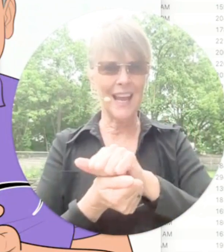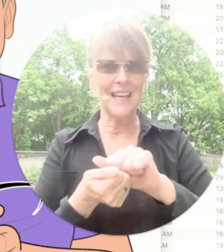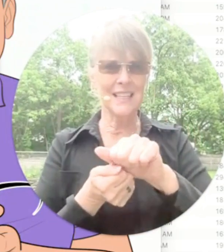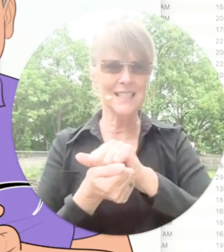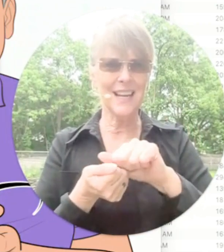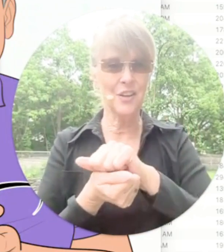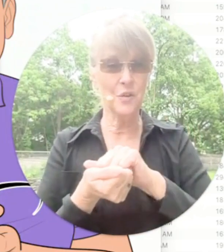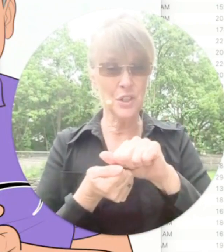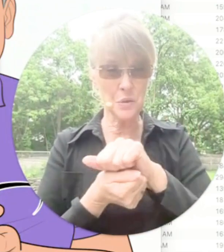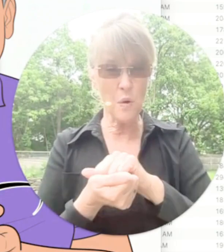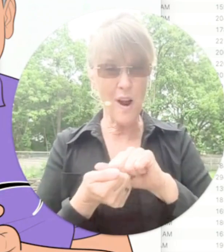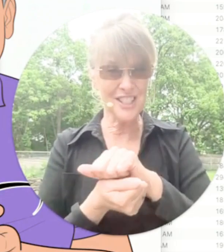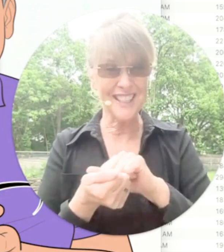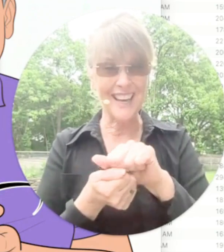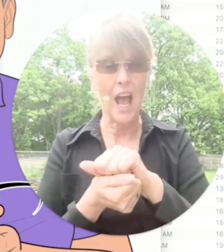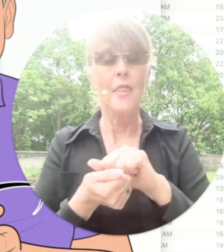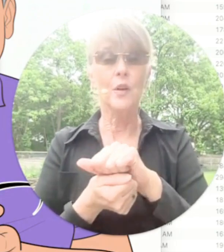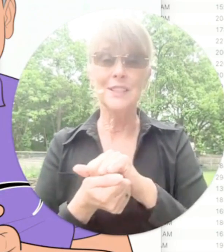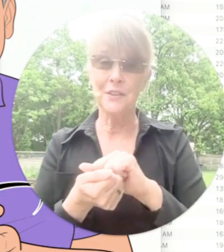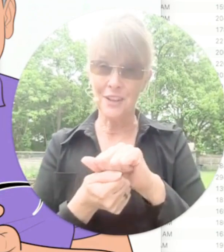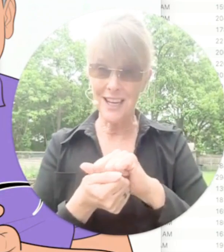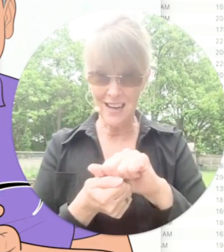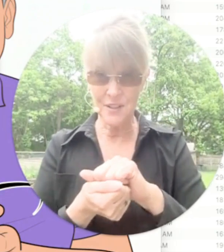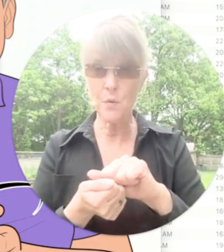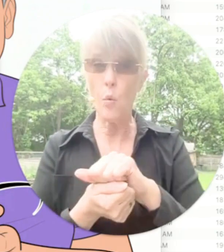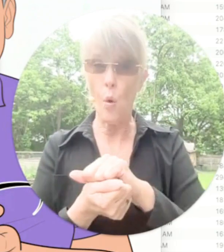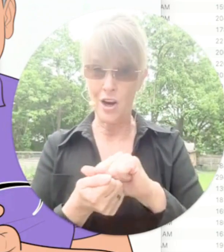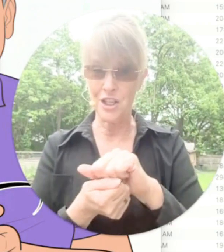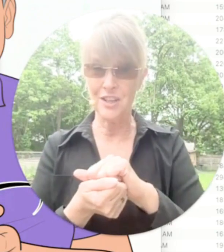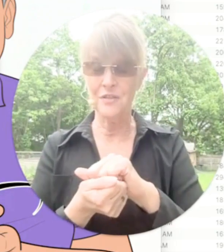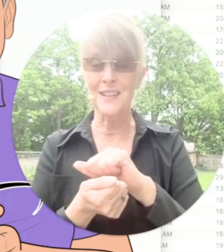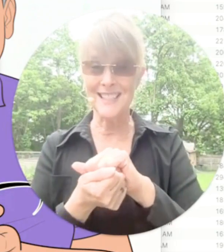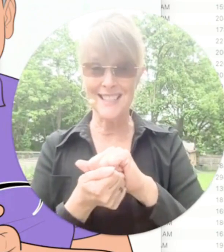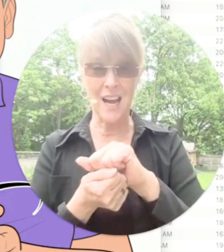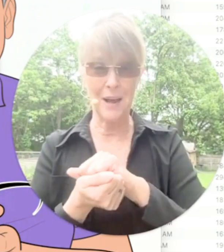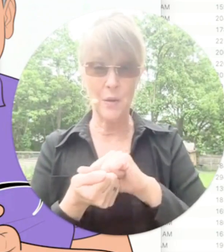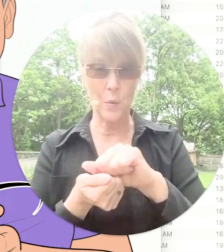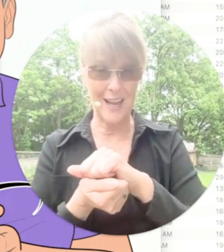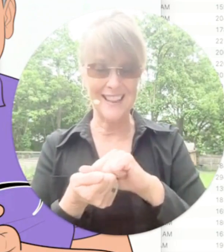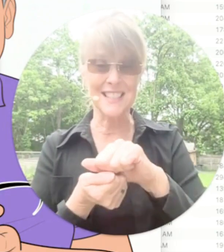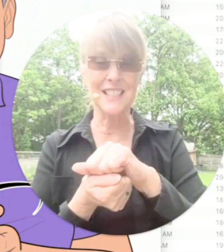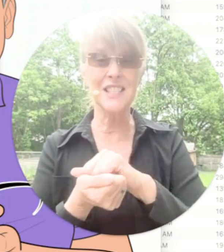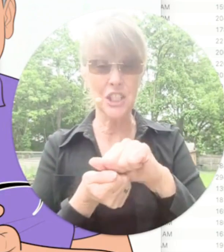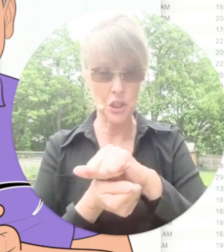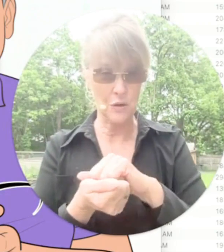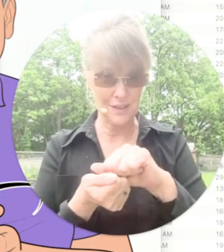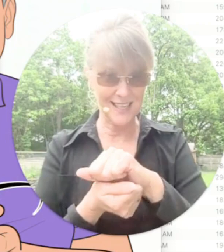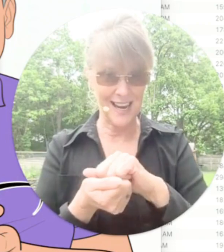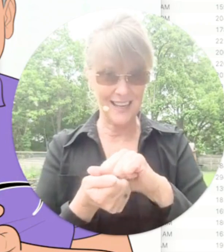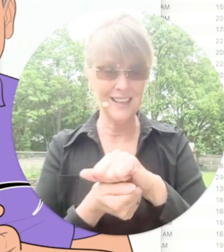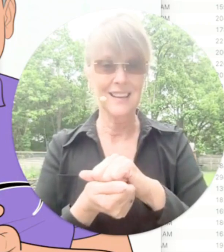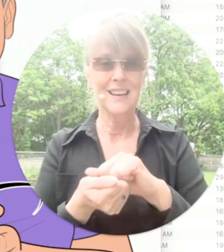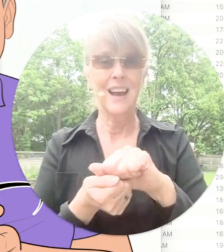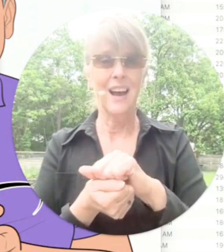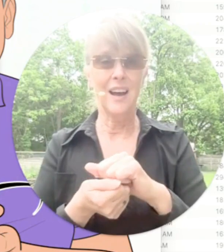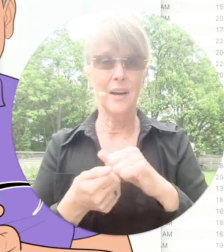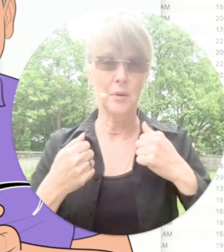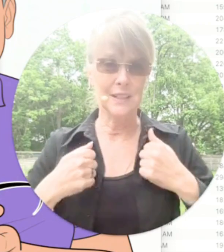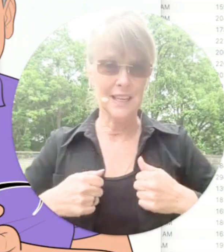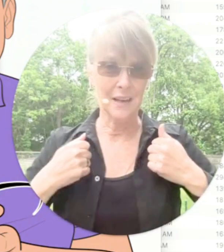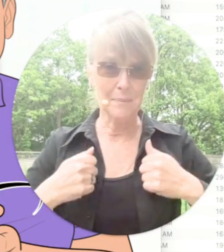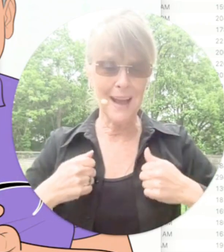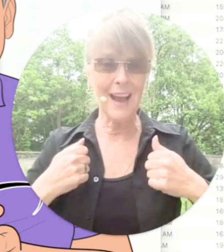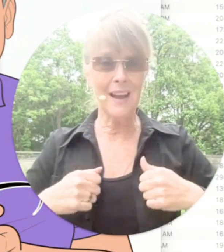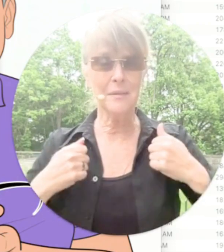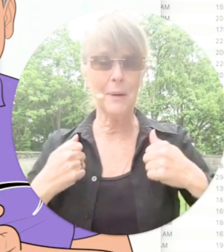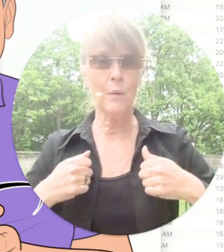A hands, and you're just washing. There are different kinds of wash for this sign, by the way. This is the general sign. You could